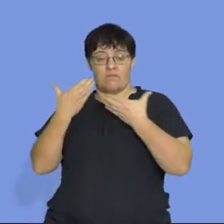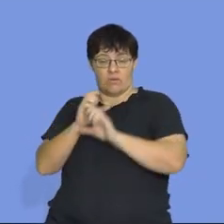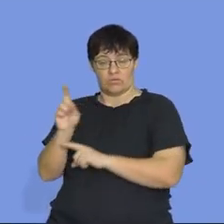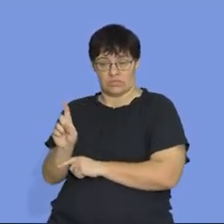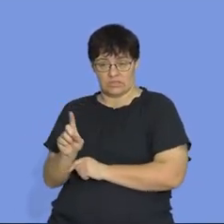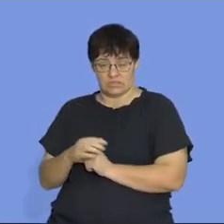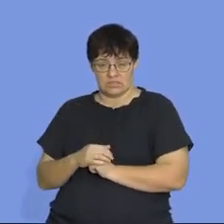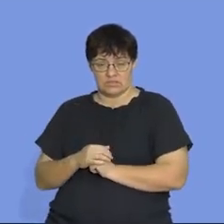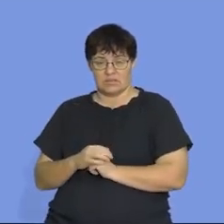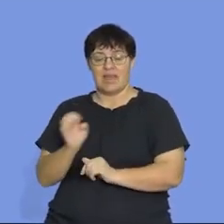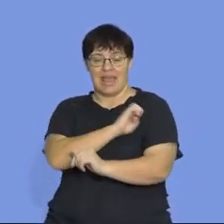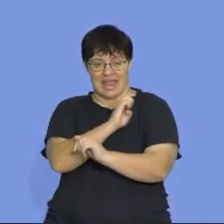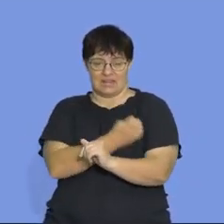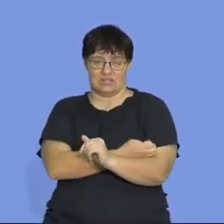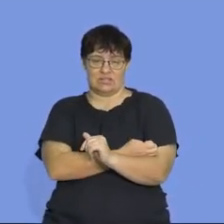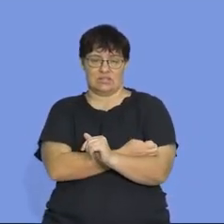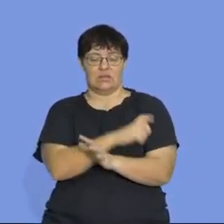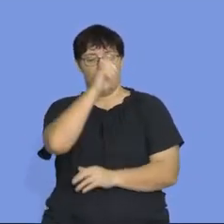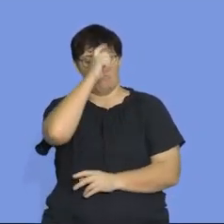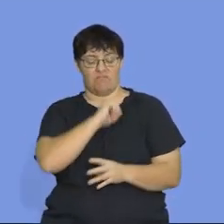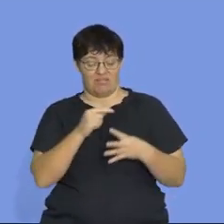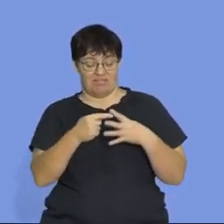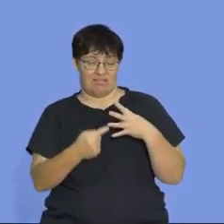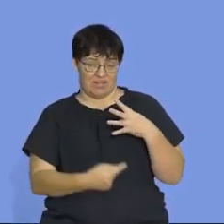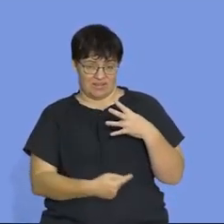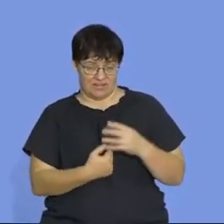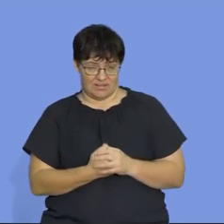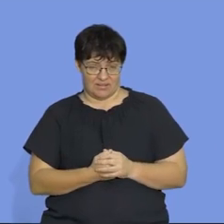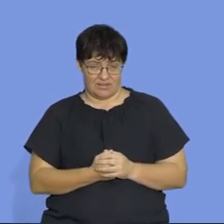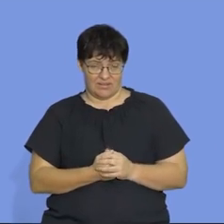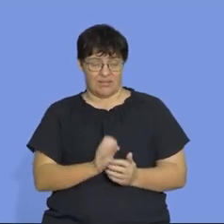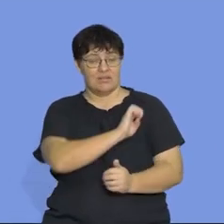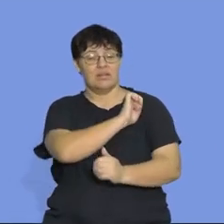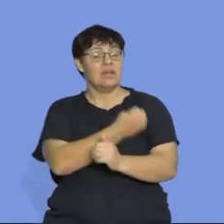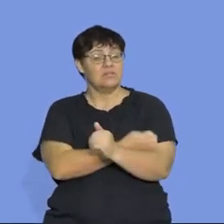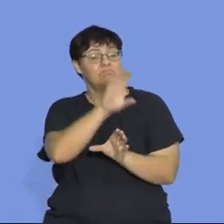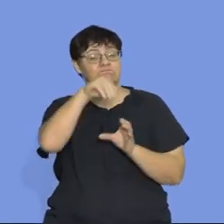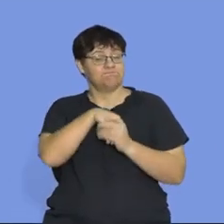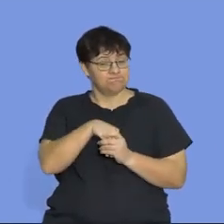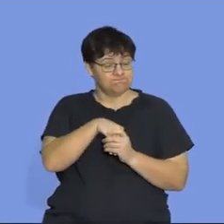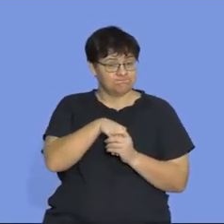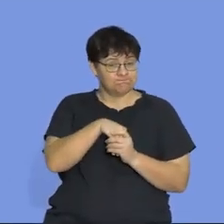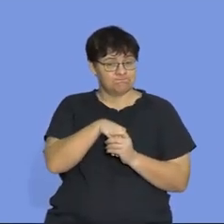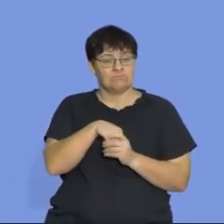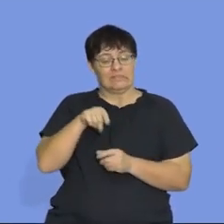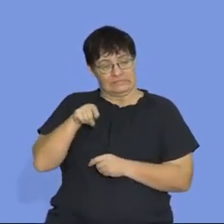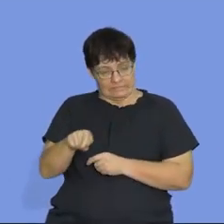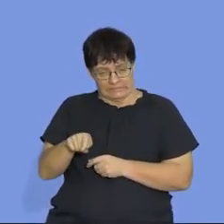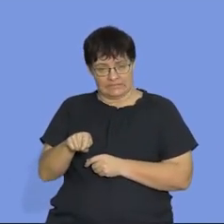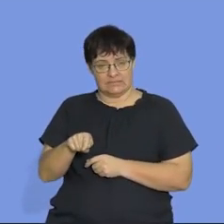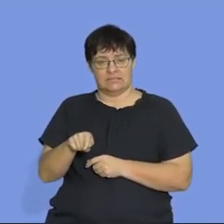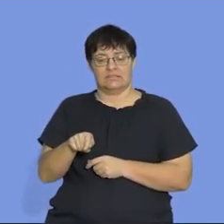on the energy profiles and how energy then is involved in as far as a chemical reaction